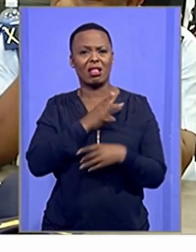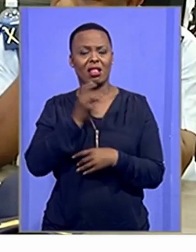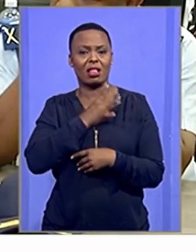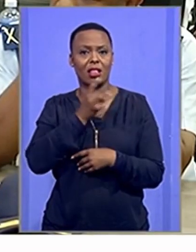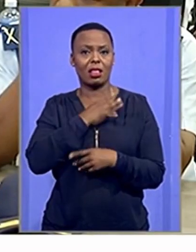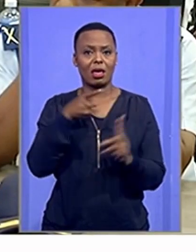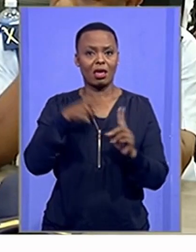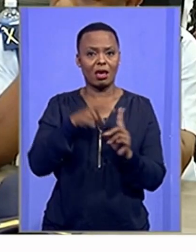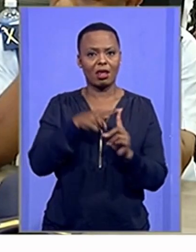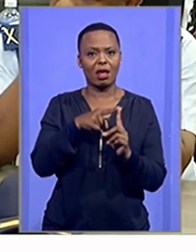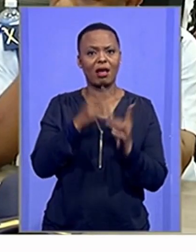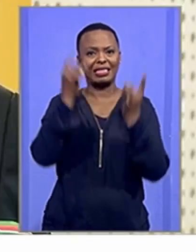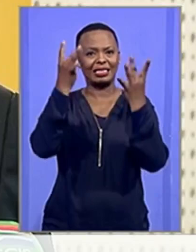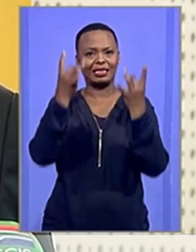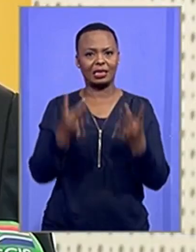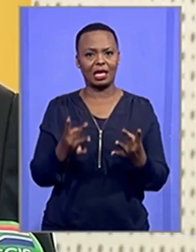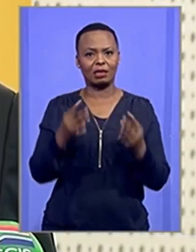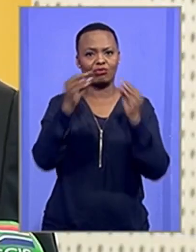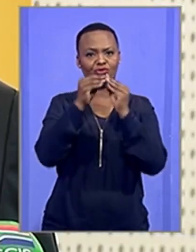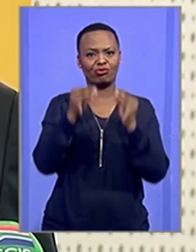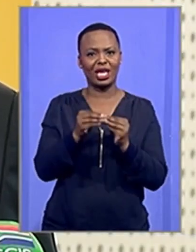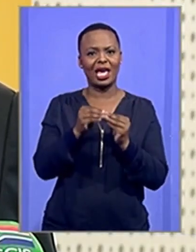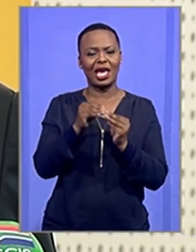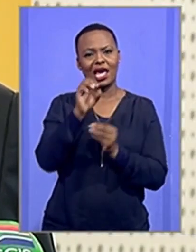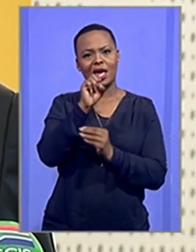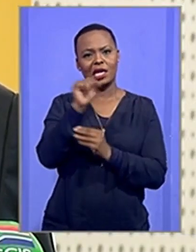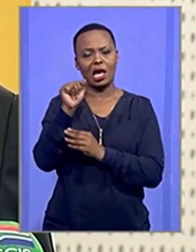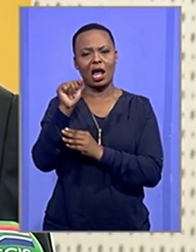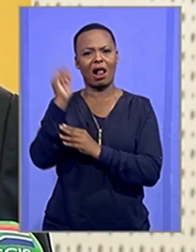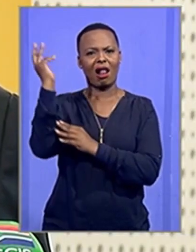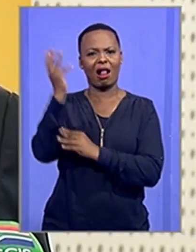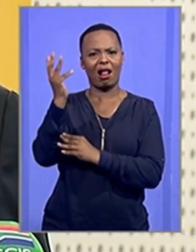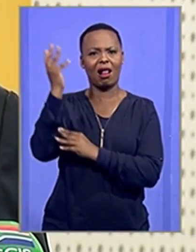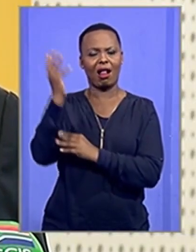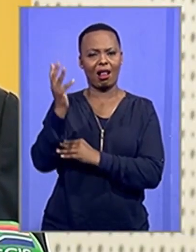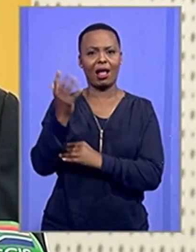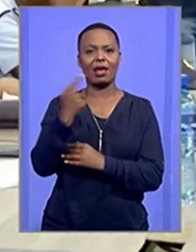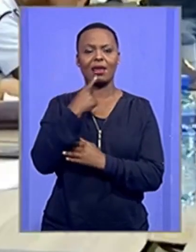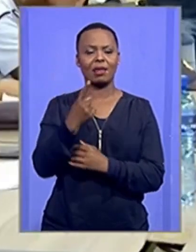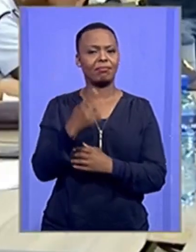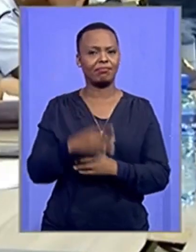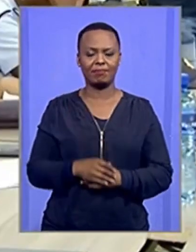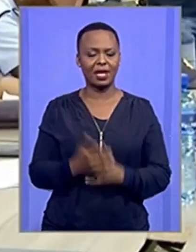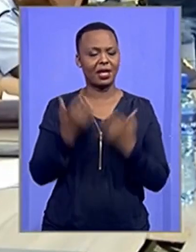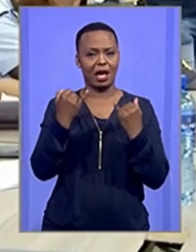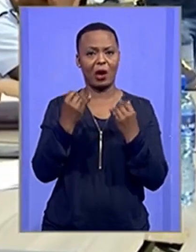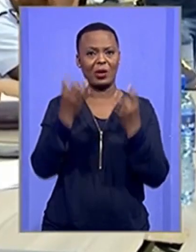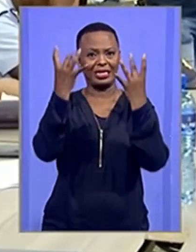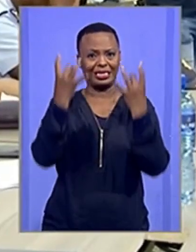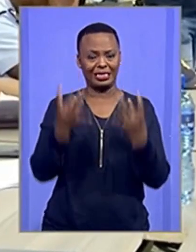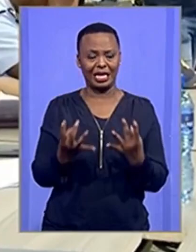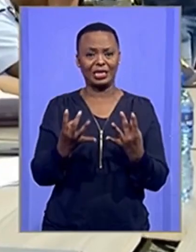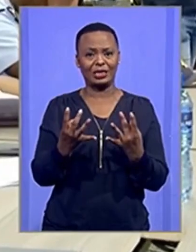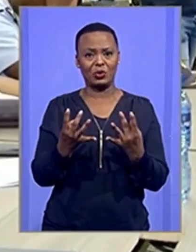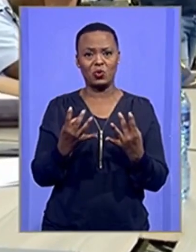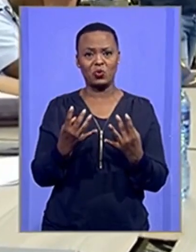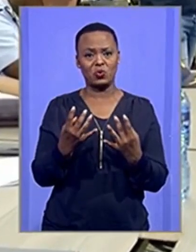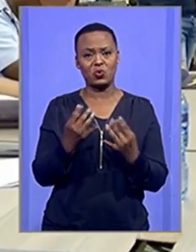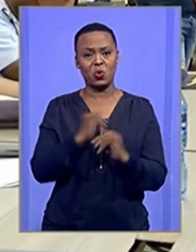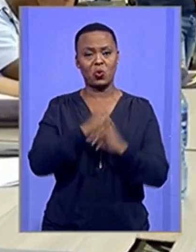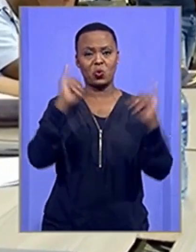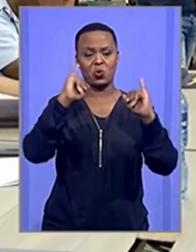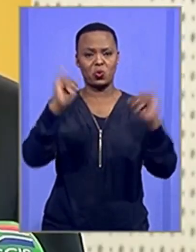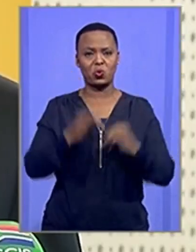Pretoria Lehono, tona ya maphodisa Bheki Cele o rile bosenyi jwa go šorofatša batho bo tswile taolong. The July to September